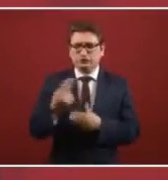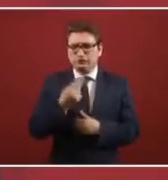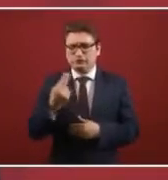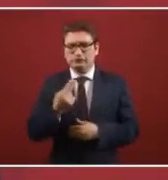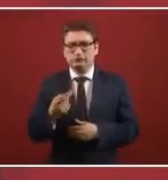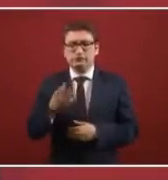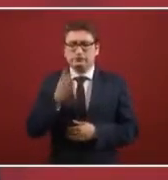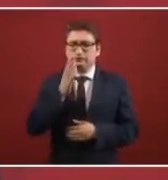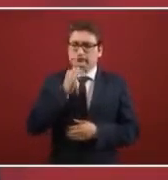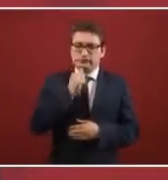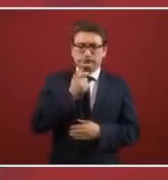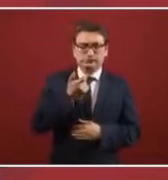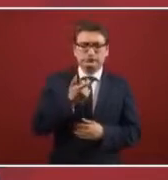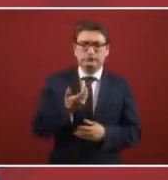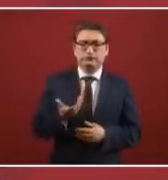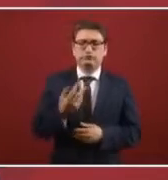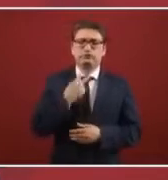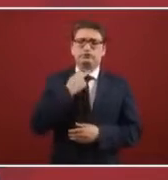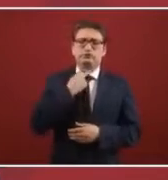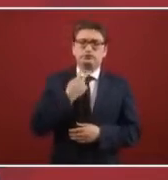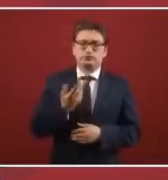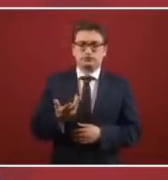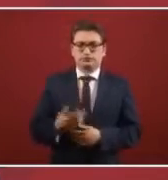most indispensable things?